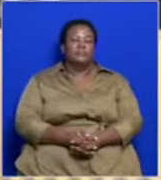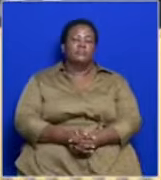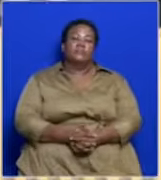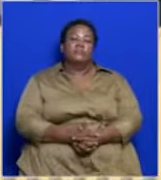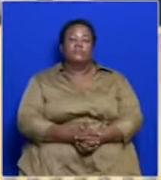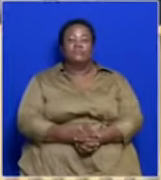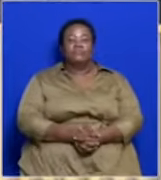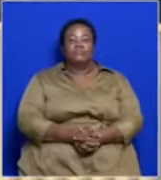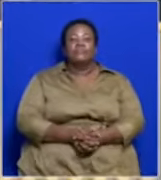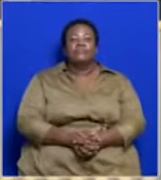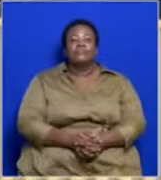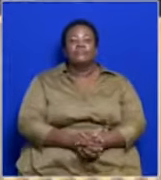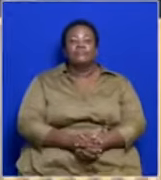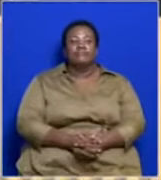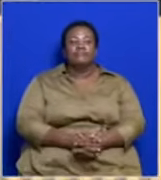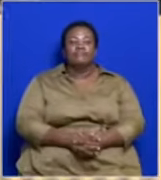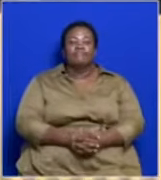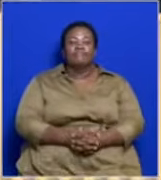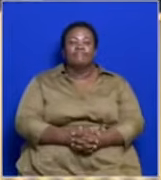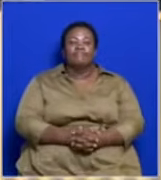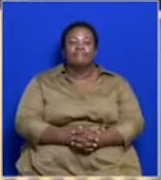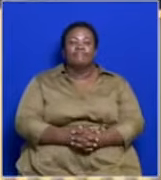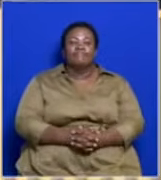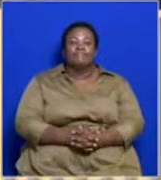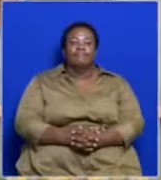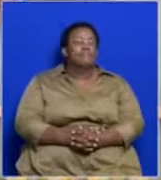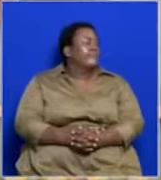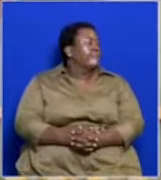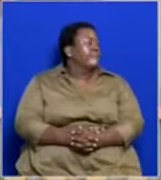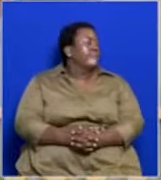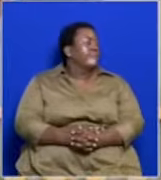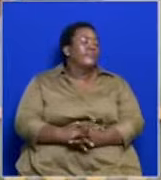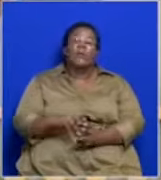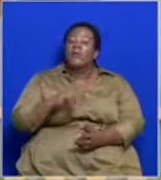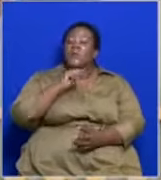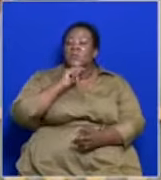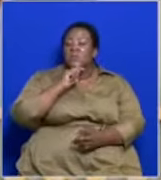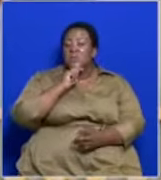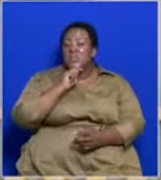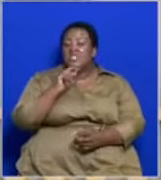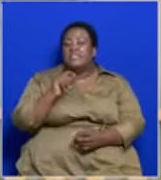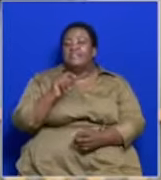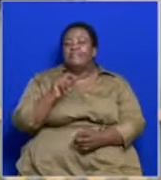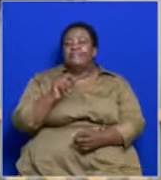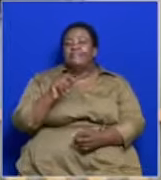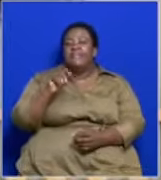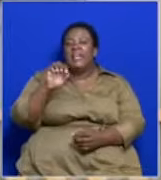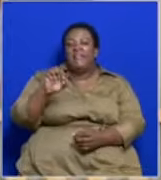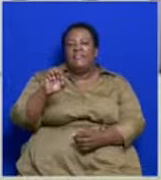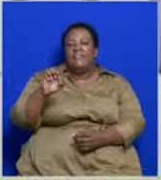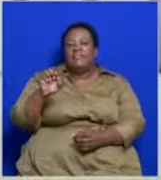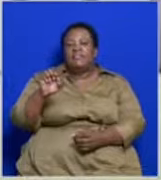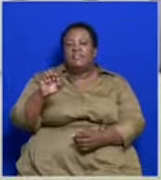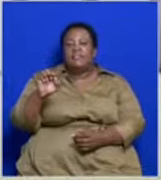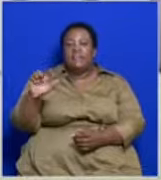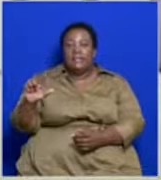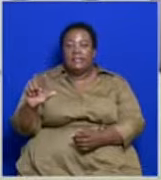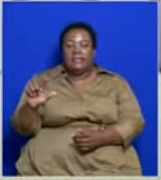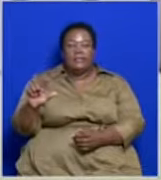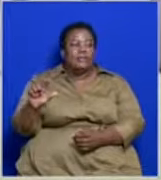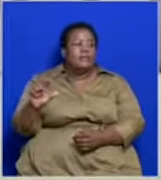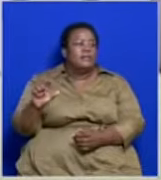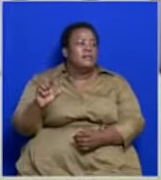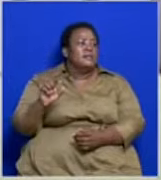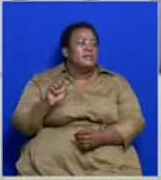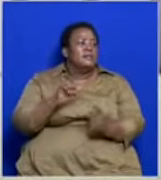Good morning, Ms. Silolo. Good morning, Chair. Good morning, Commissioners. Good morning, Mr. Magagula. Morning, Commissioner.